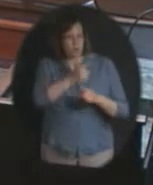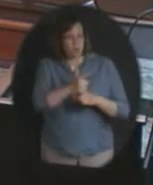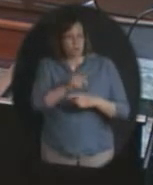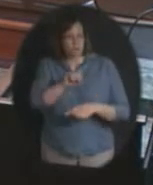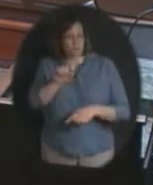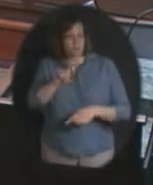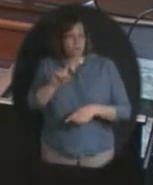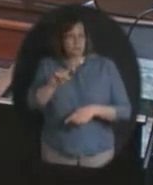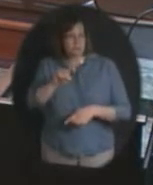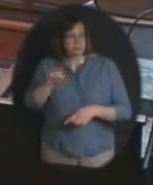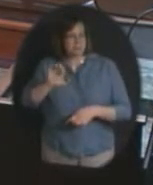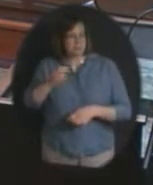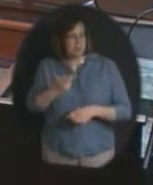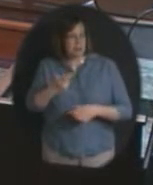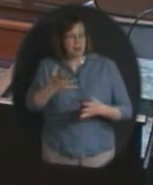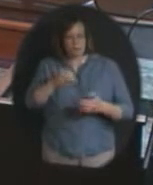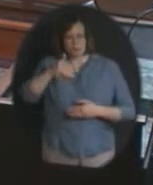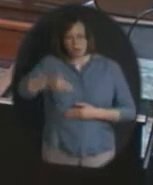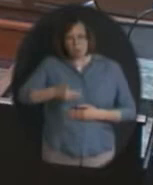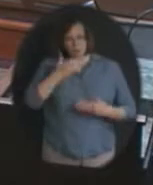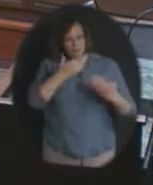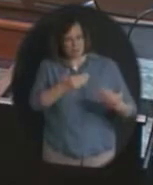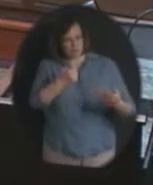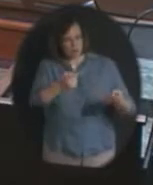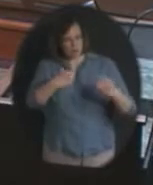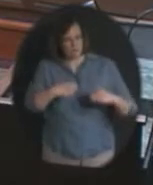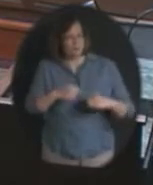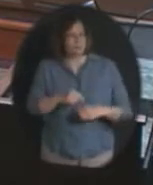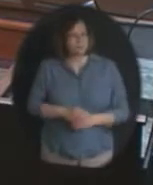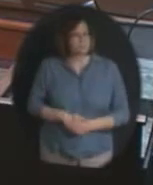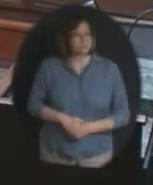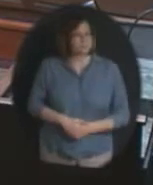I'd just like to say welcome and thank you for coming.